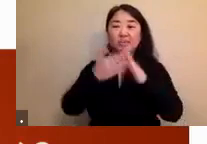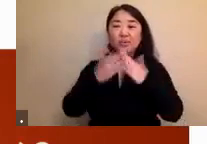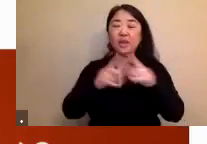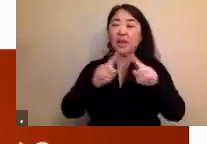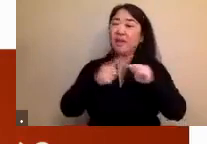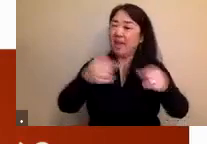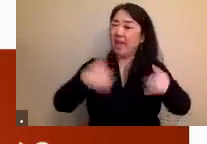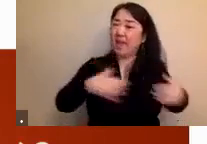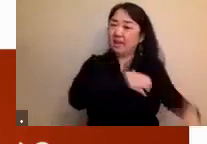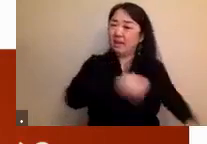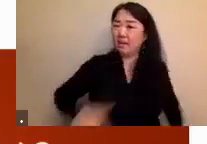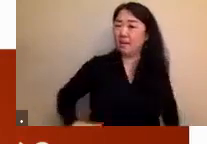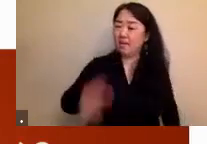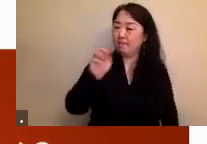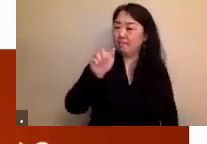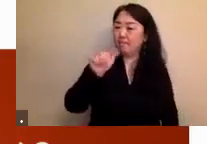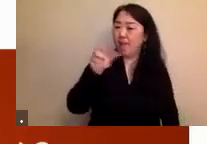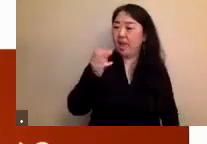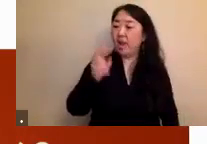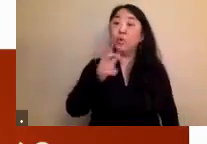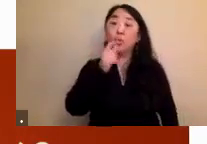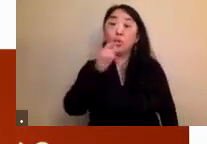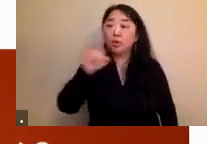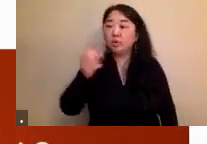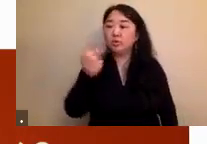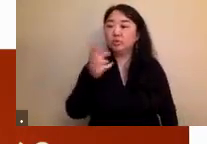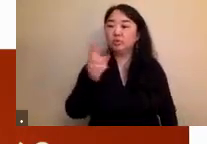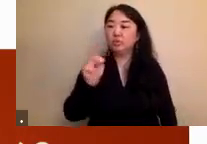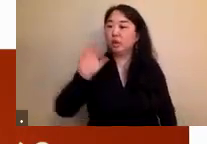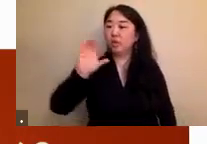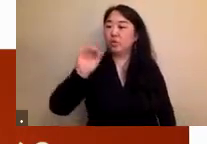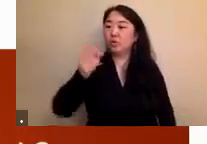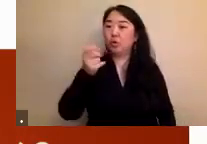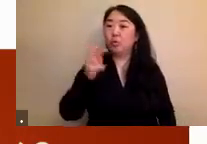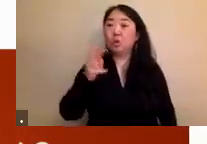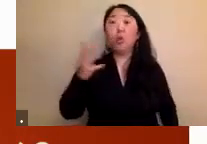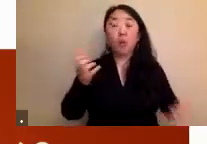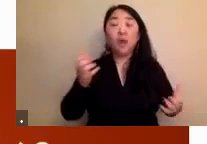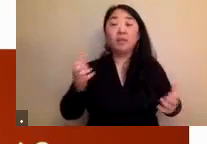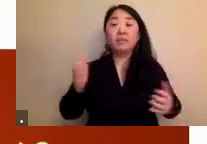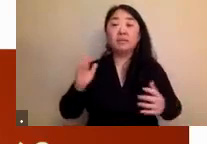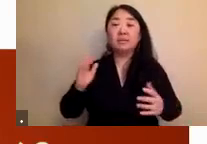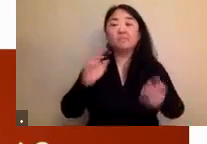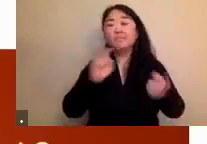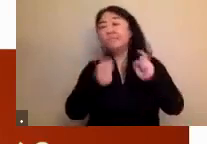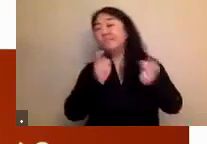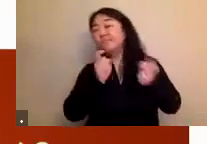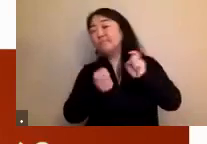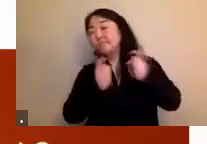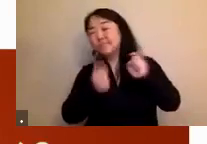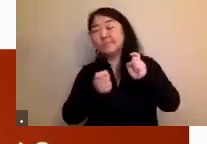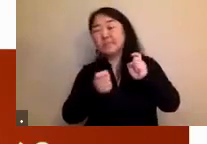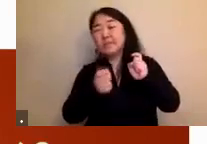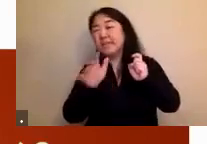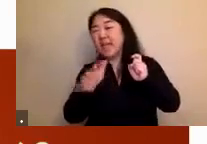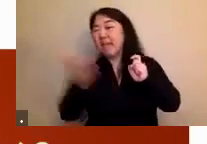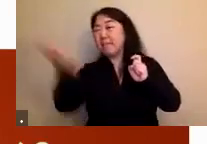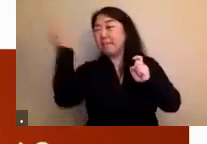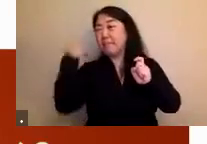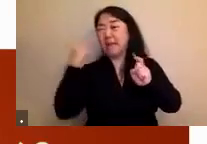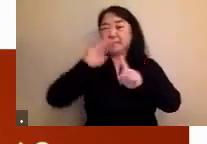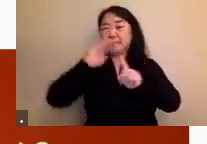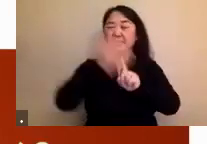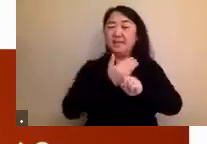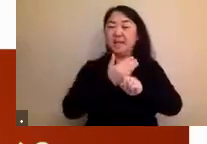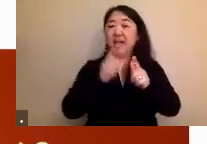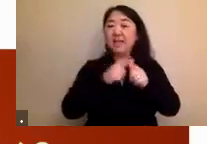John Cooper who wants to mitigate those past practices and look to reconnect both sides of